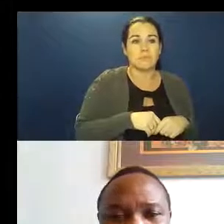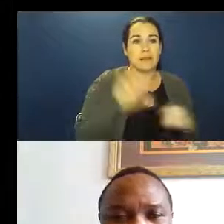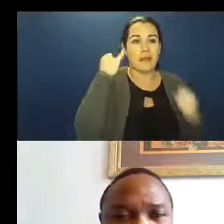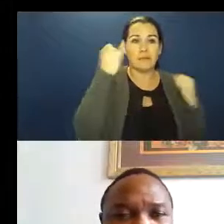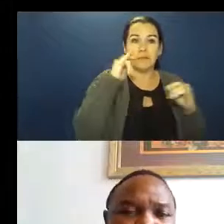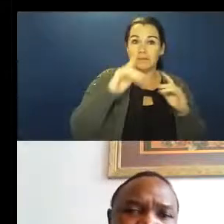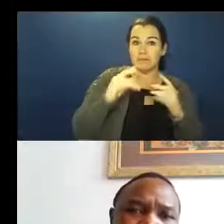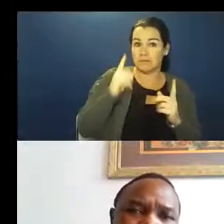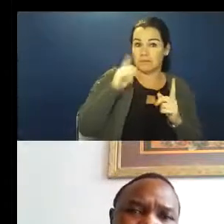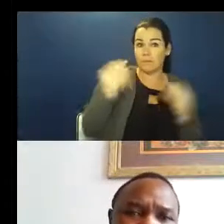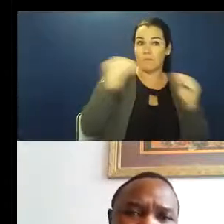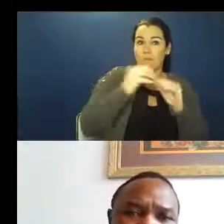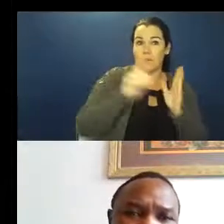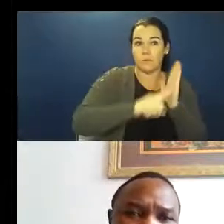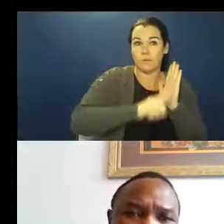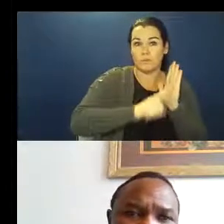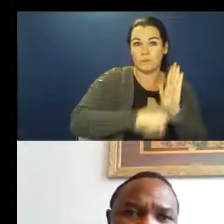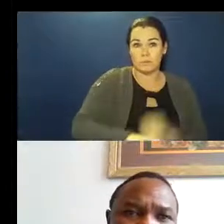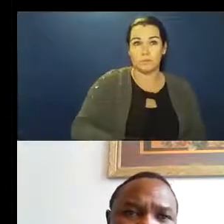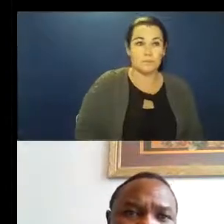further research.